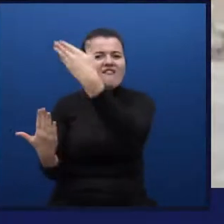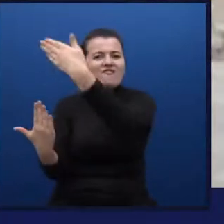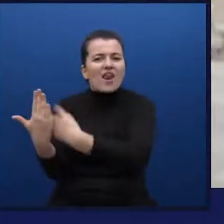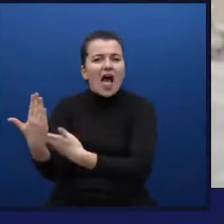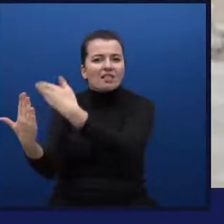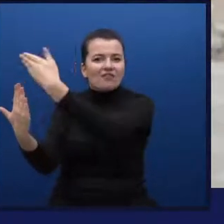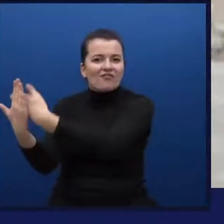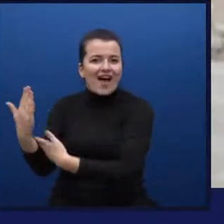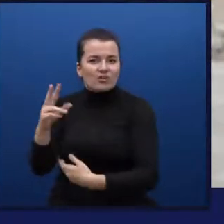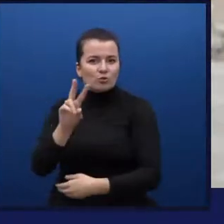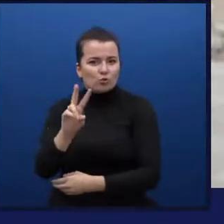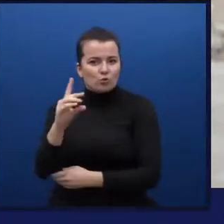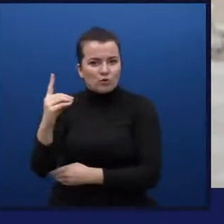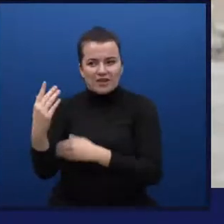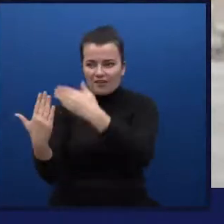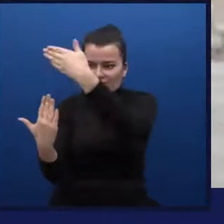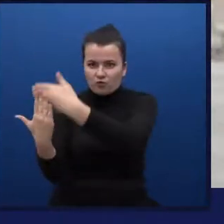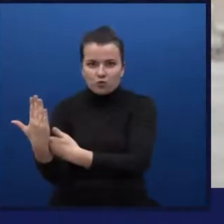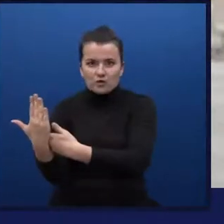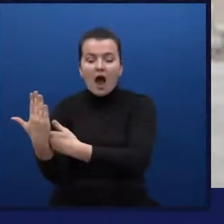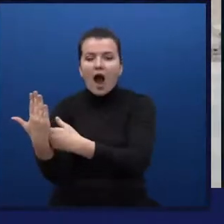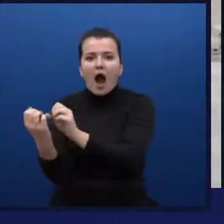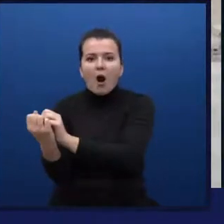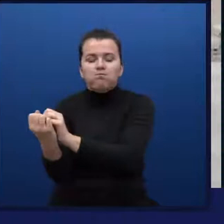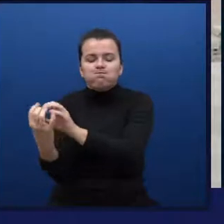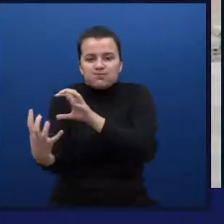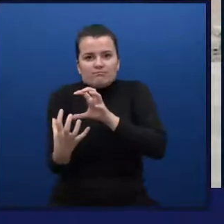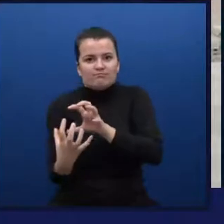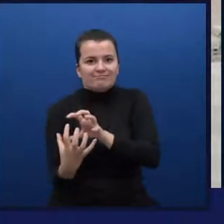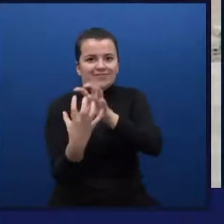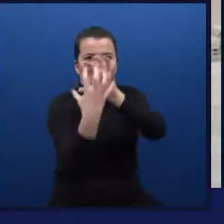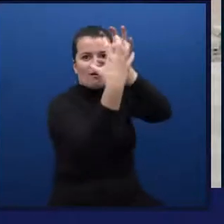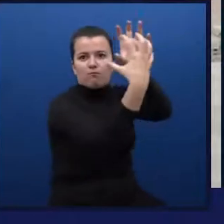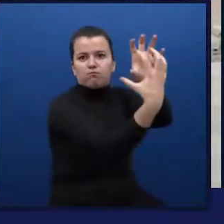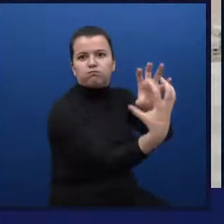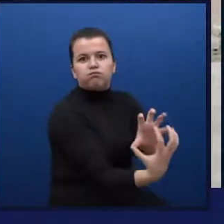image, we have to actually work out what is in the image, what are we actually looking at,